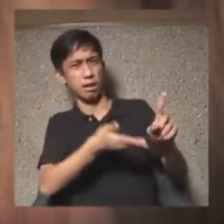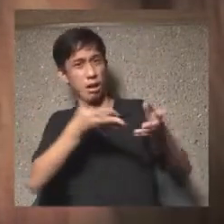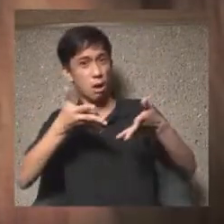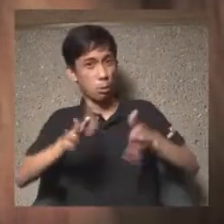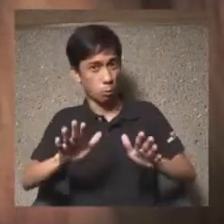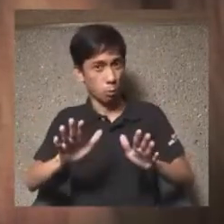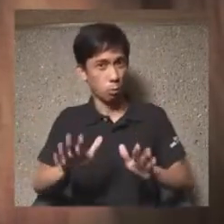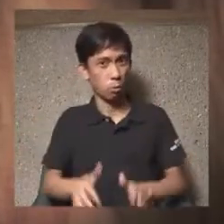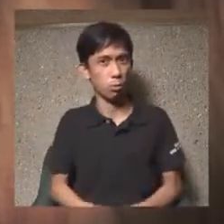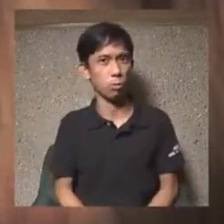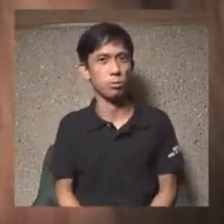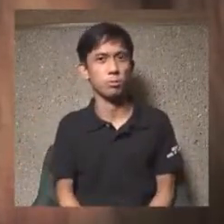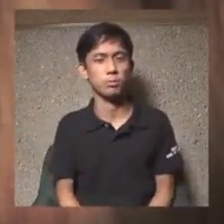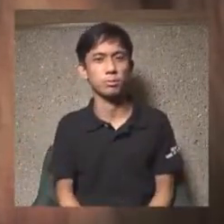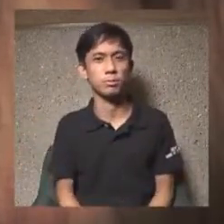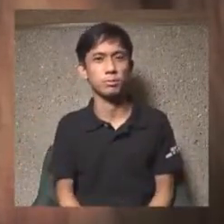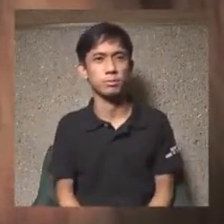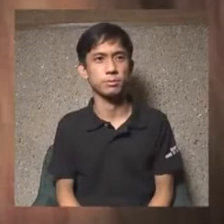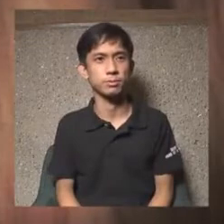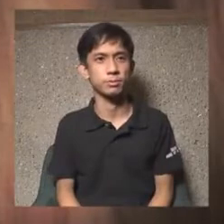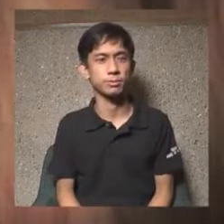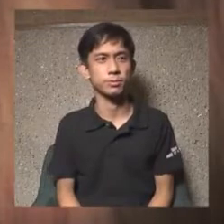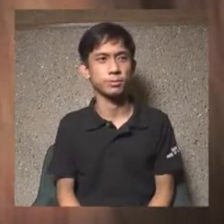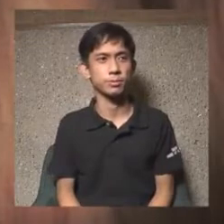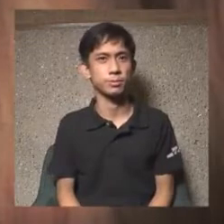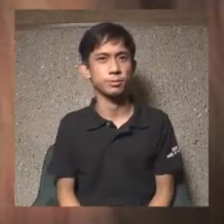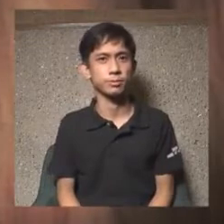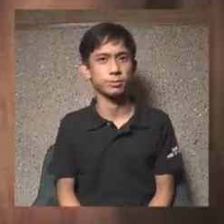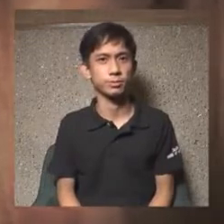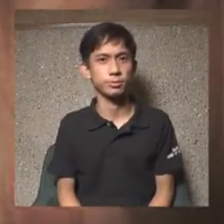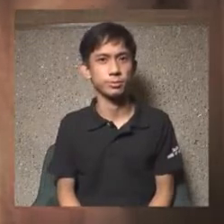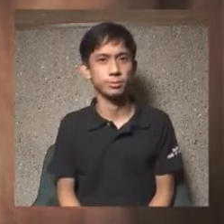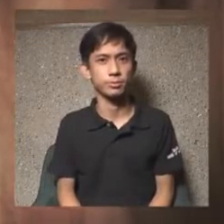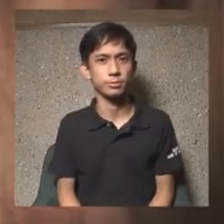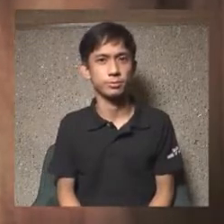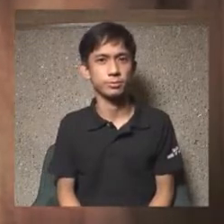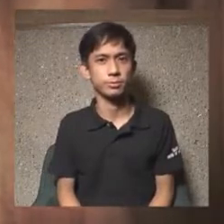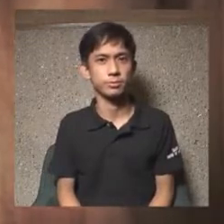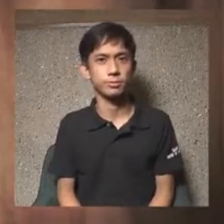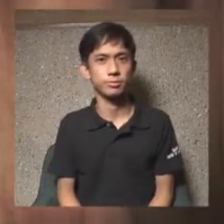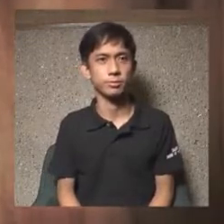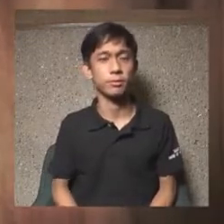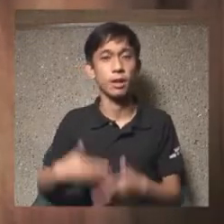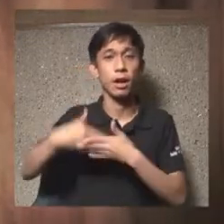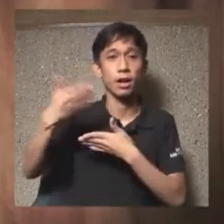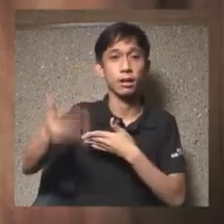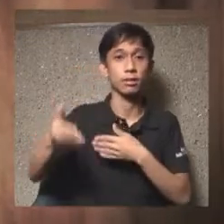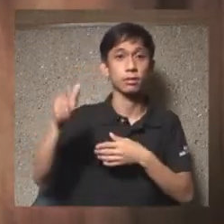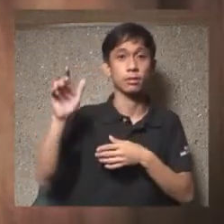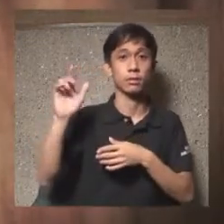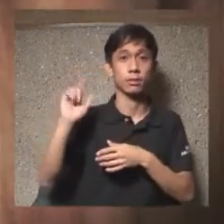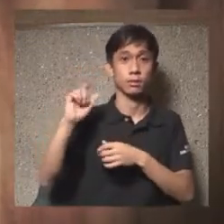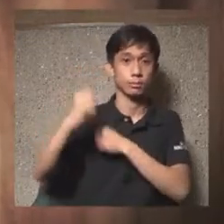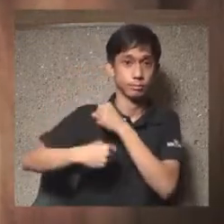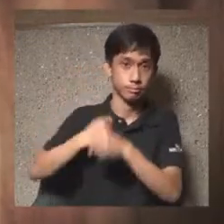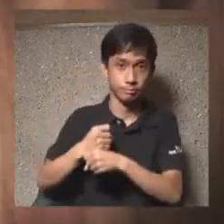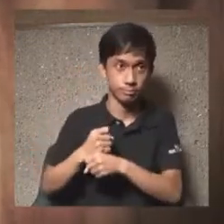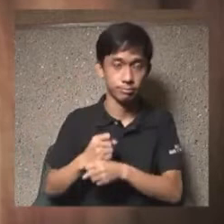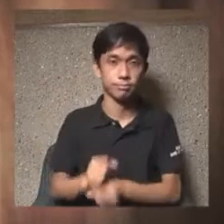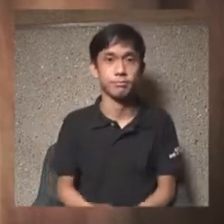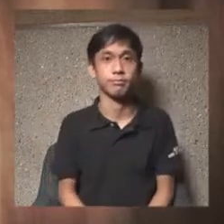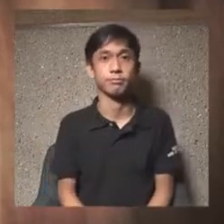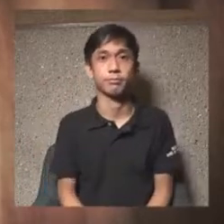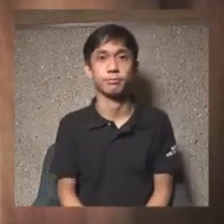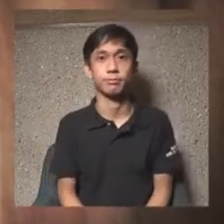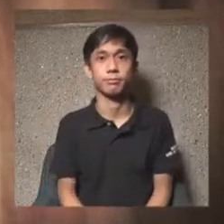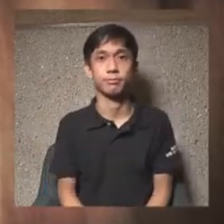time. But in the next 20 years, Jacob and his father-in-law, Laban, they would continue to deceive each